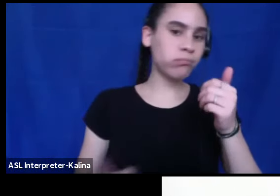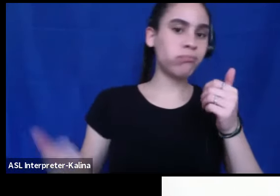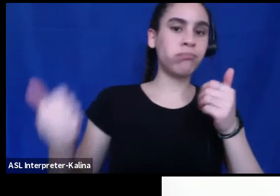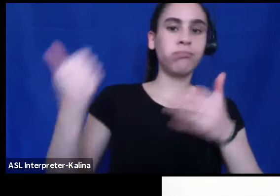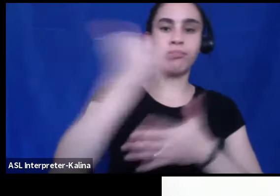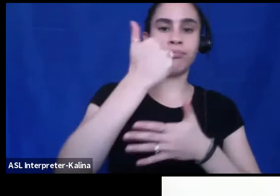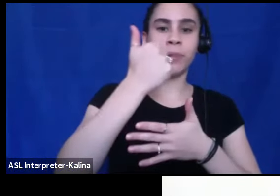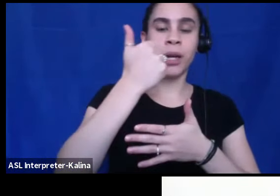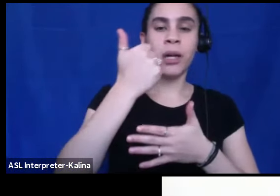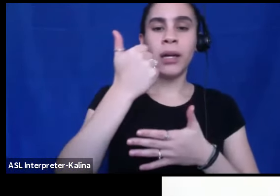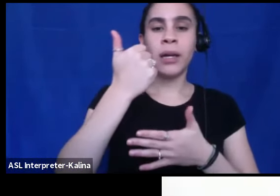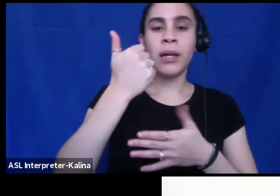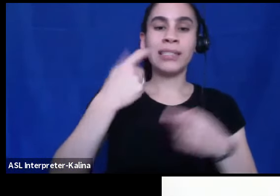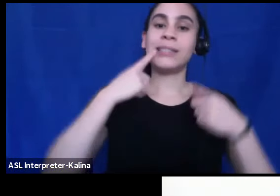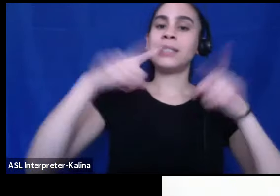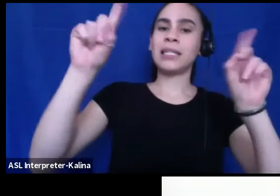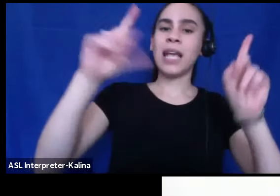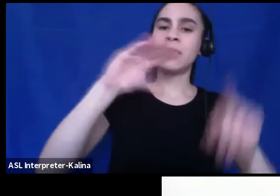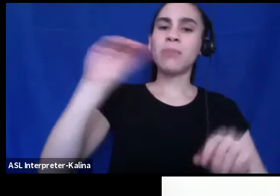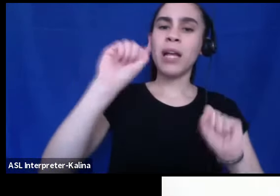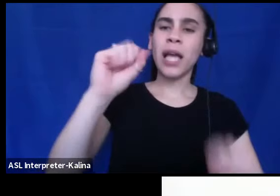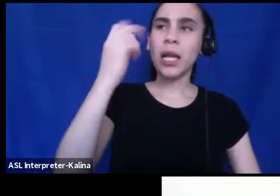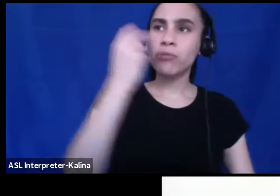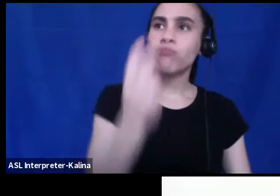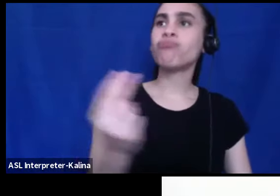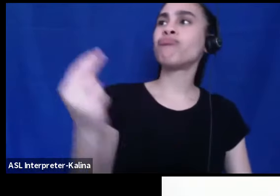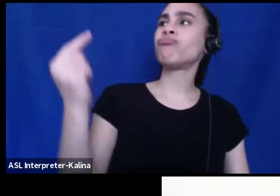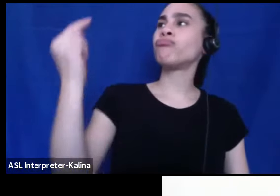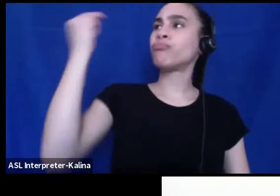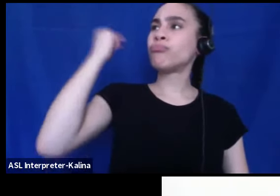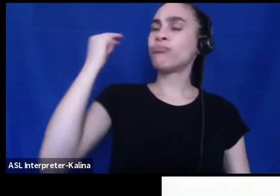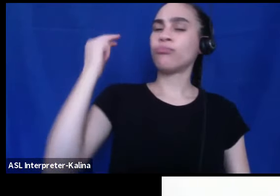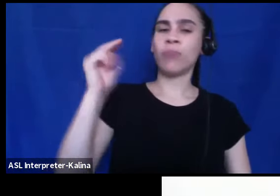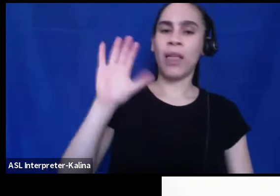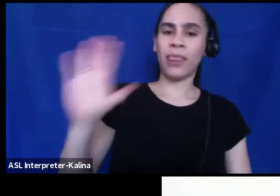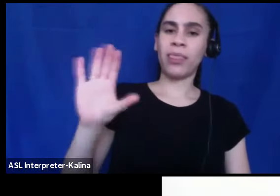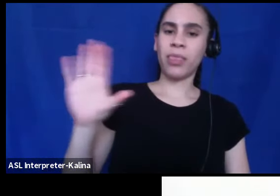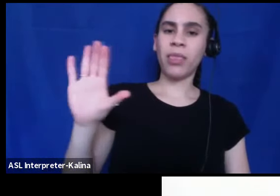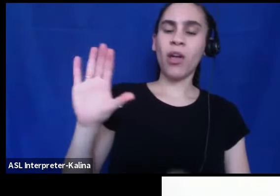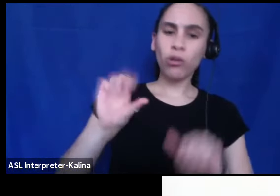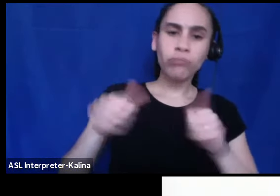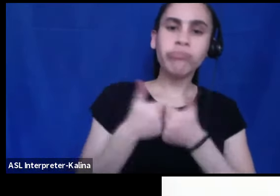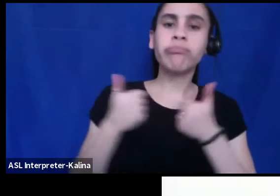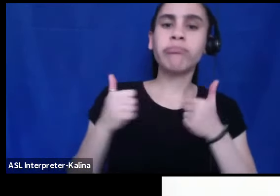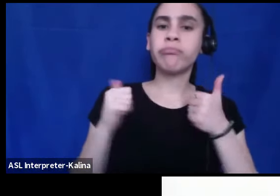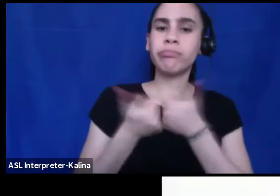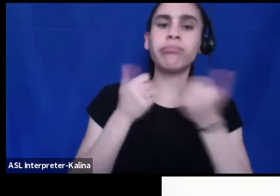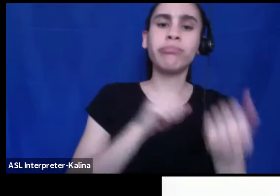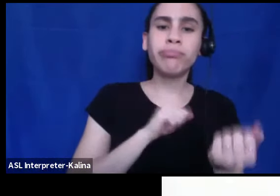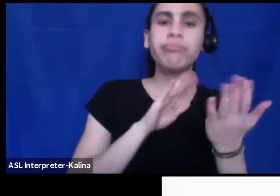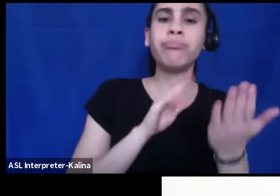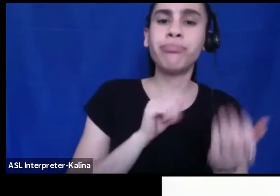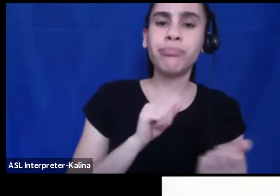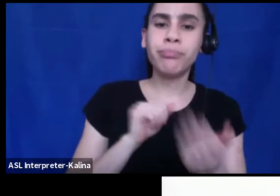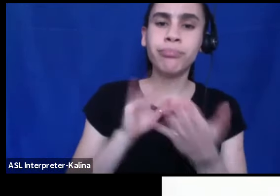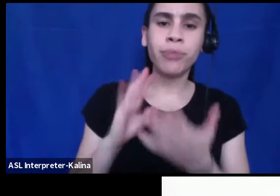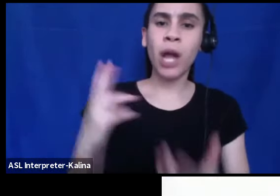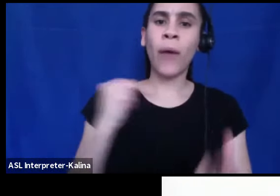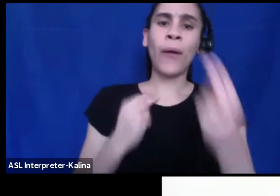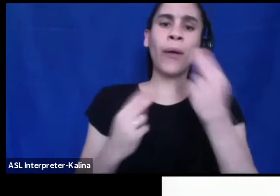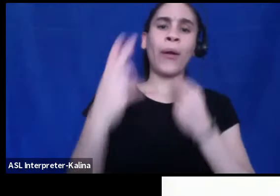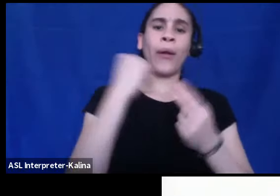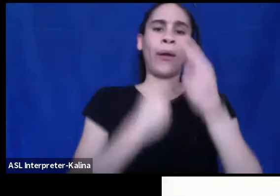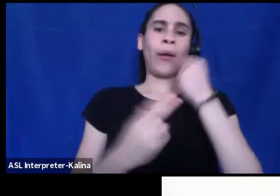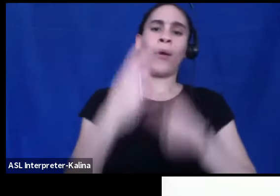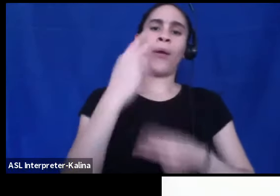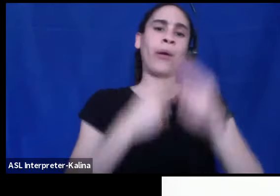they remember to look back and go, remember where you came from. Remember the challenges you faced and the no's you heard. And